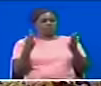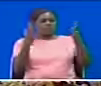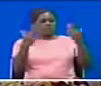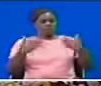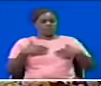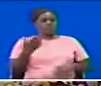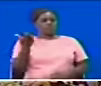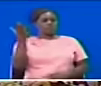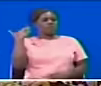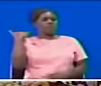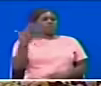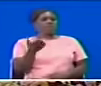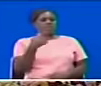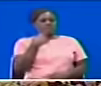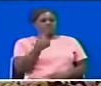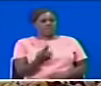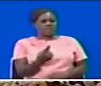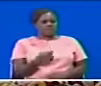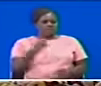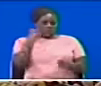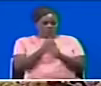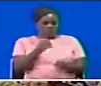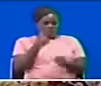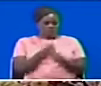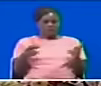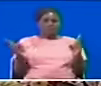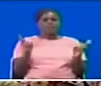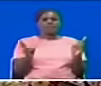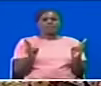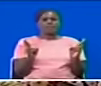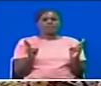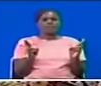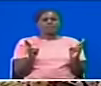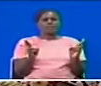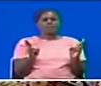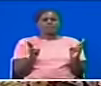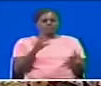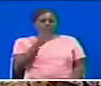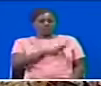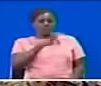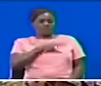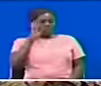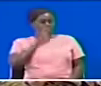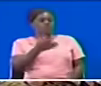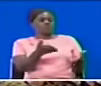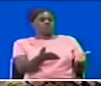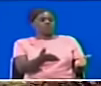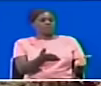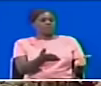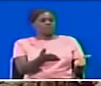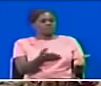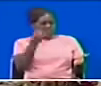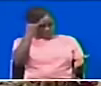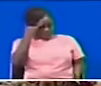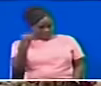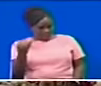before and say that the work they've done for us is what has brought the fruits that we see today. And you can